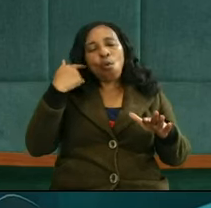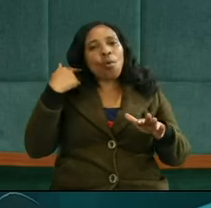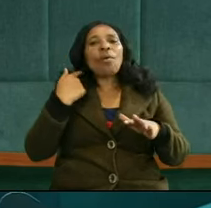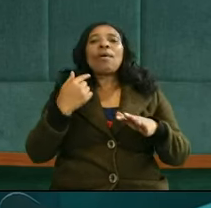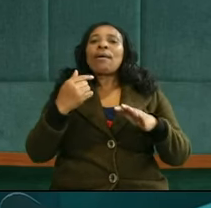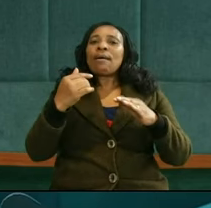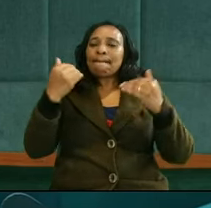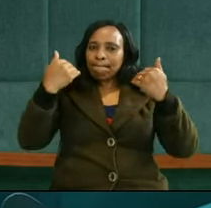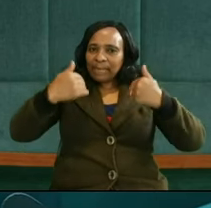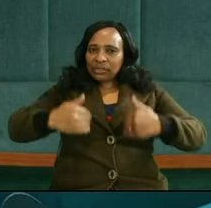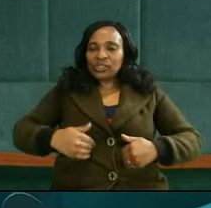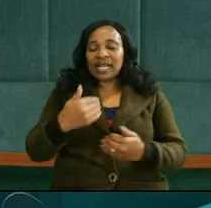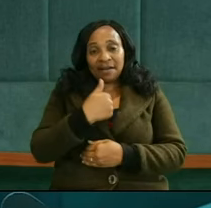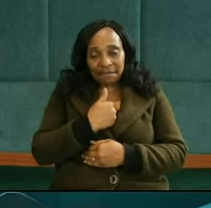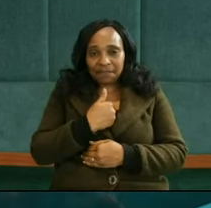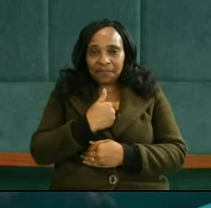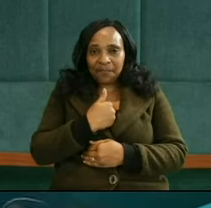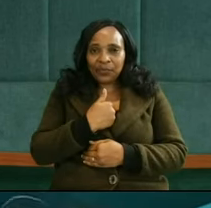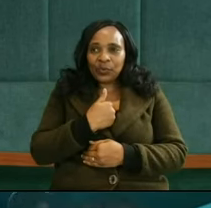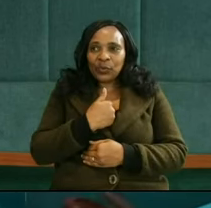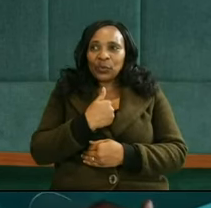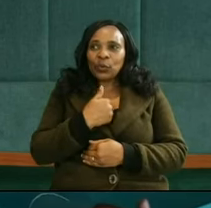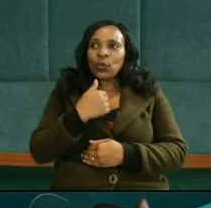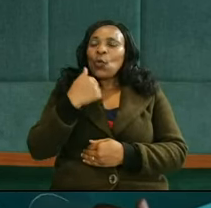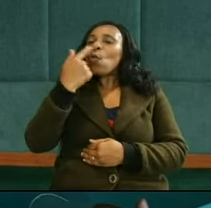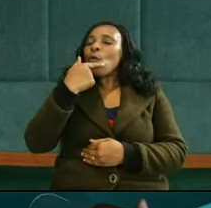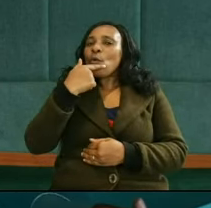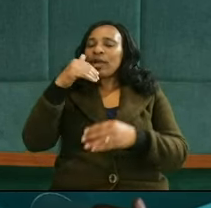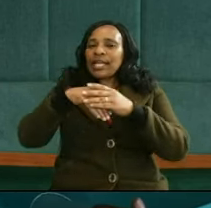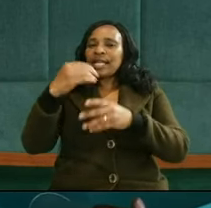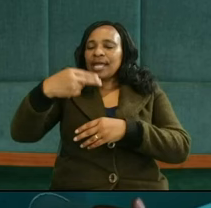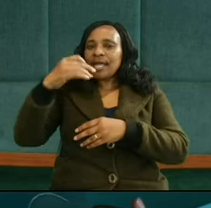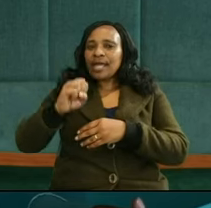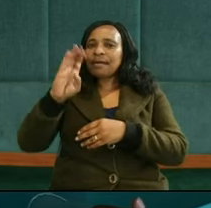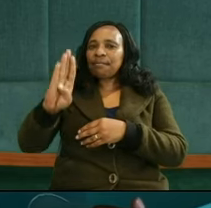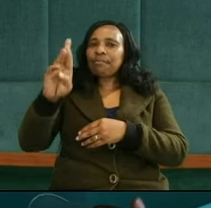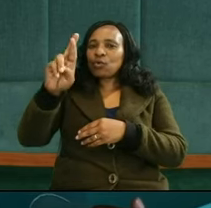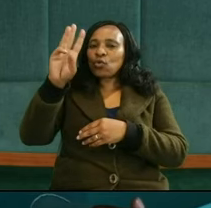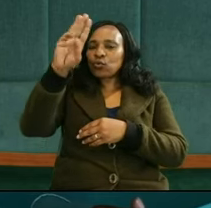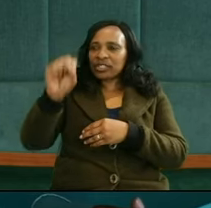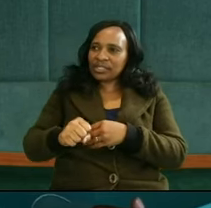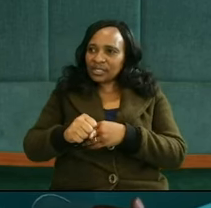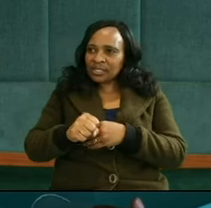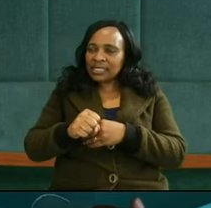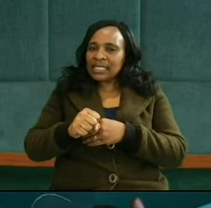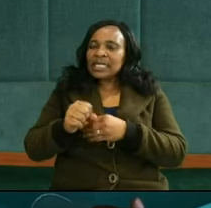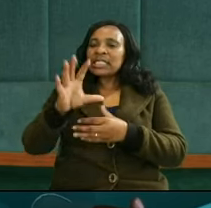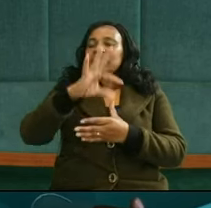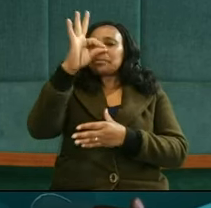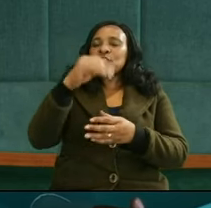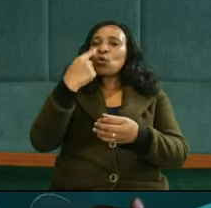beings, which the writer to the book of Hebrews will say they are ministering spirits for those who are to